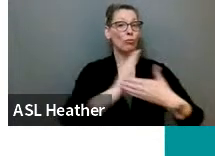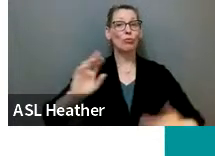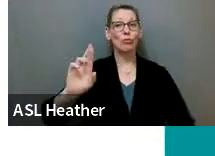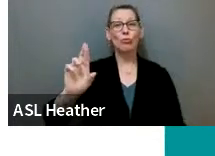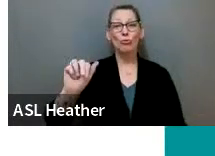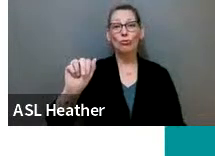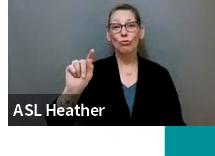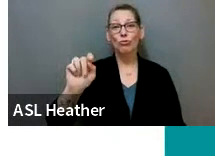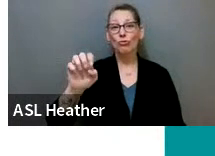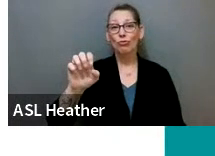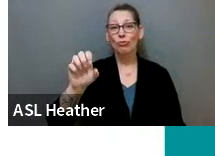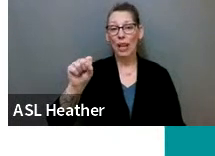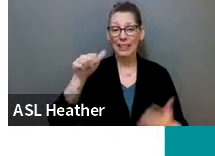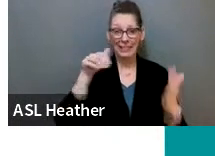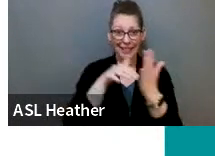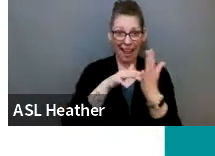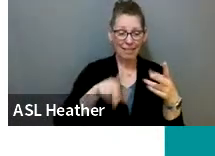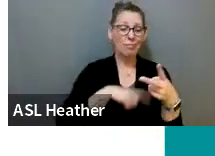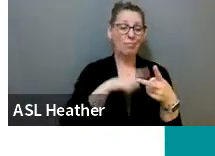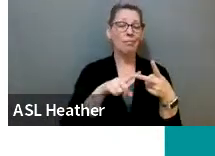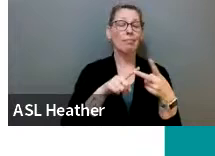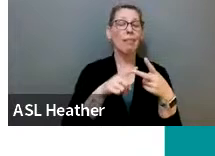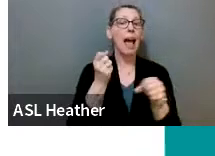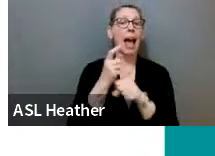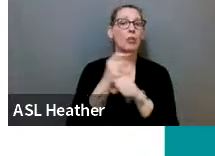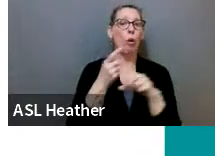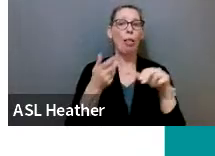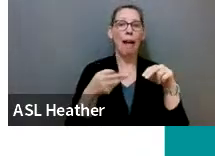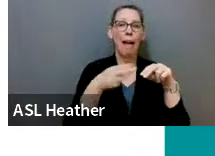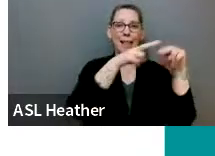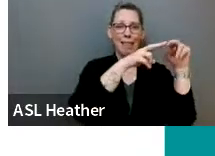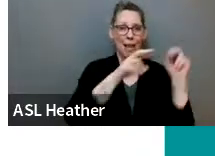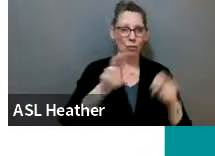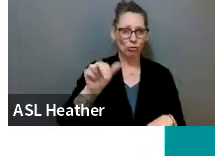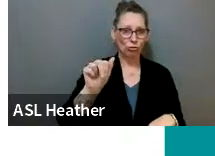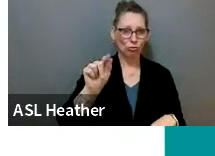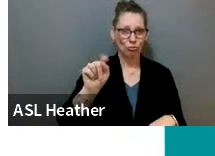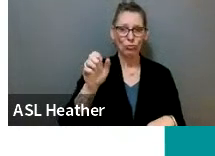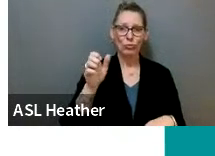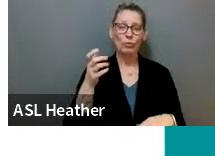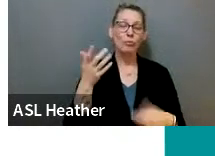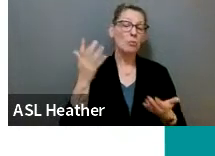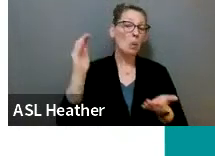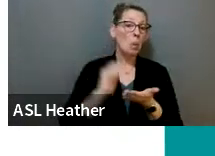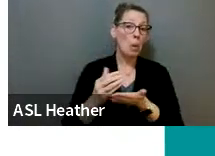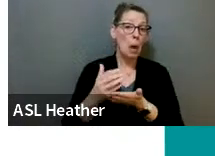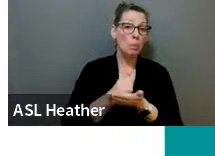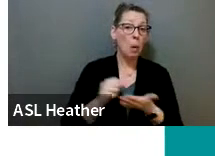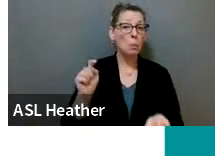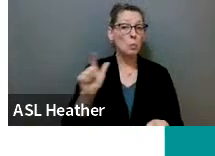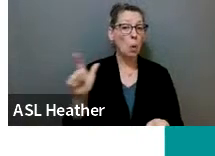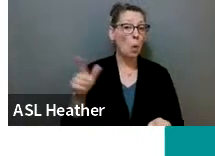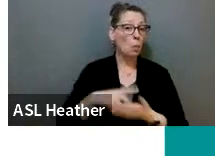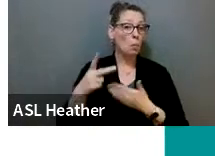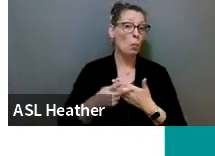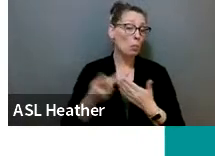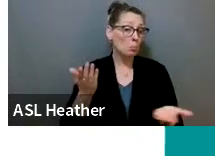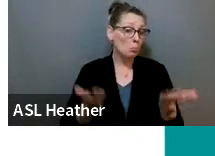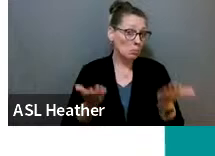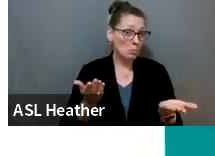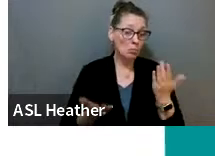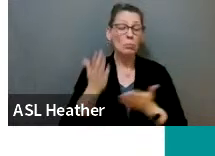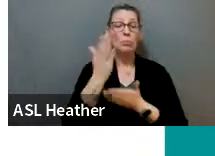studied, the annual escalation rate, whether there's a low-income toll program. So we have some scenarios